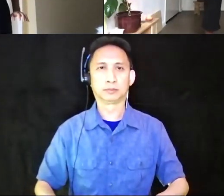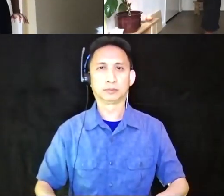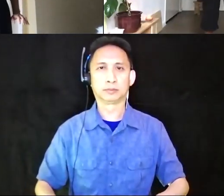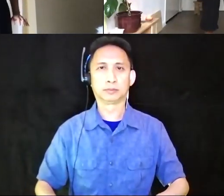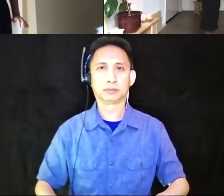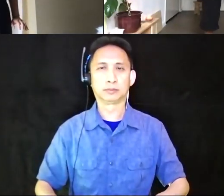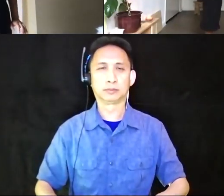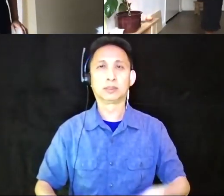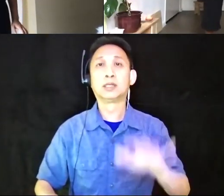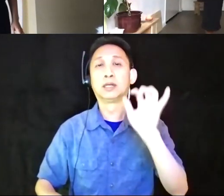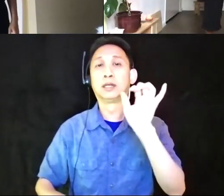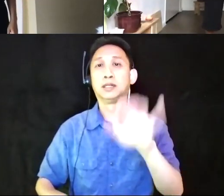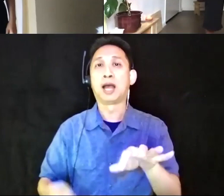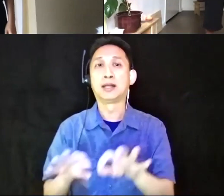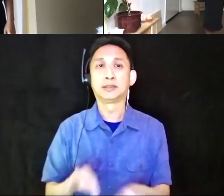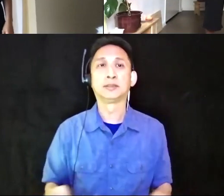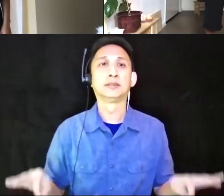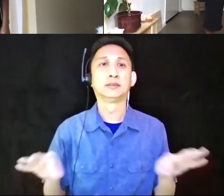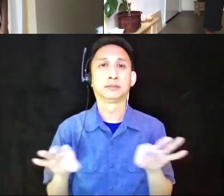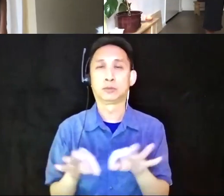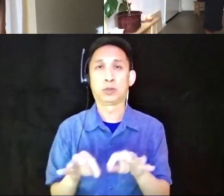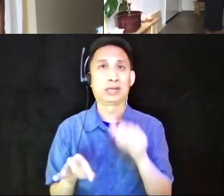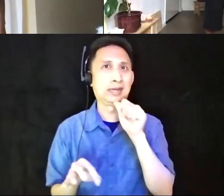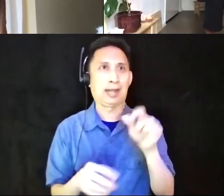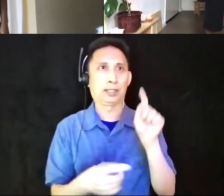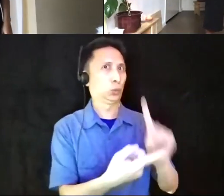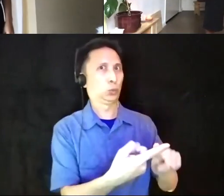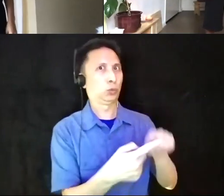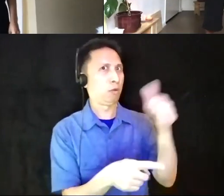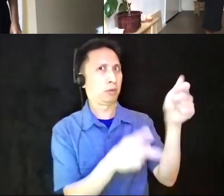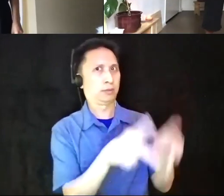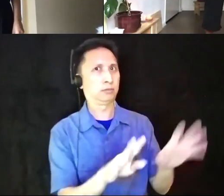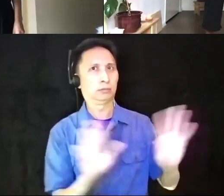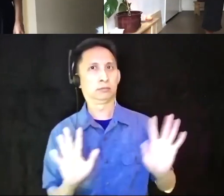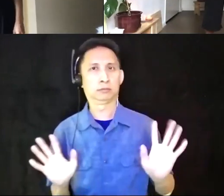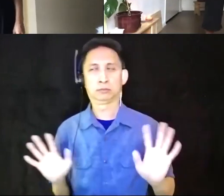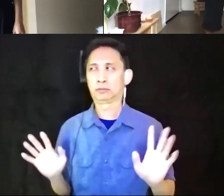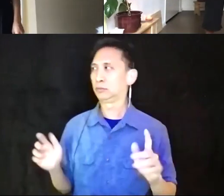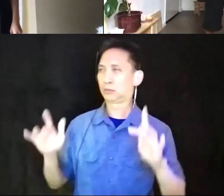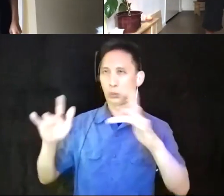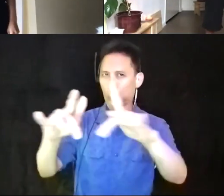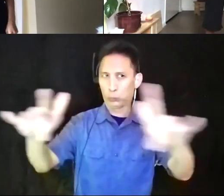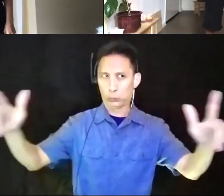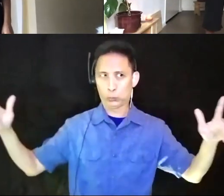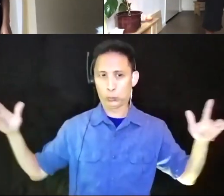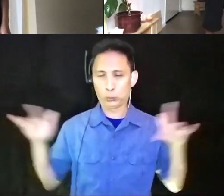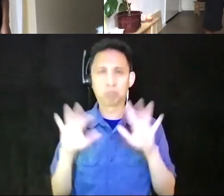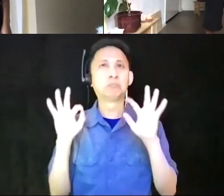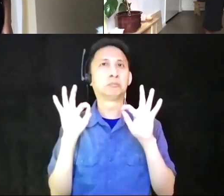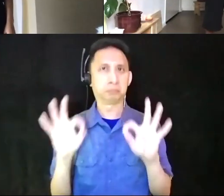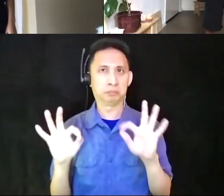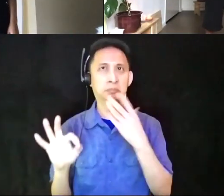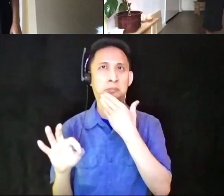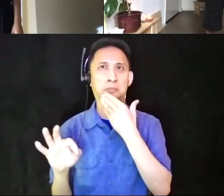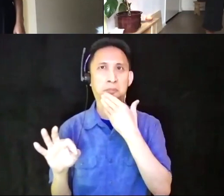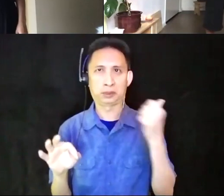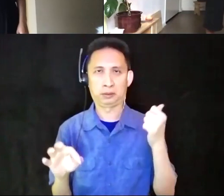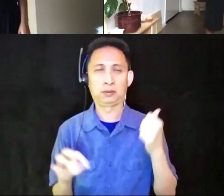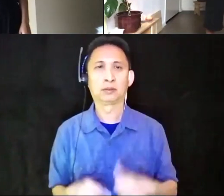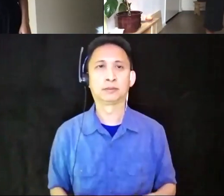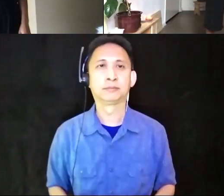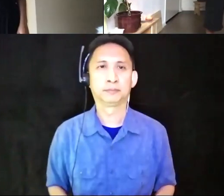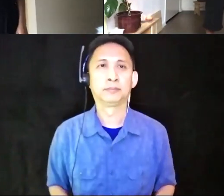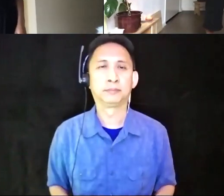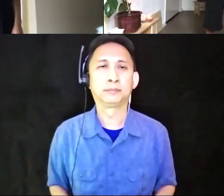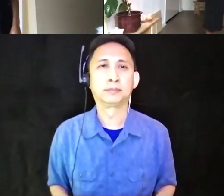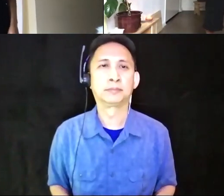that's important not to do toward anyone when you're practicing in a room with other people. Directed toward an